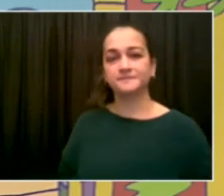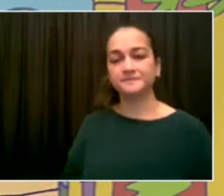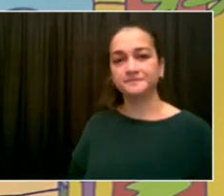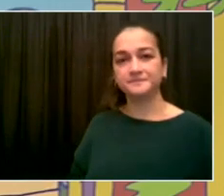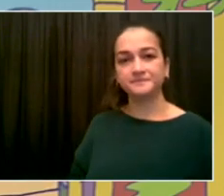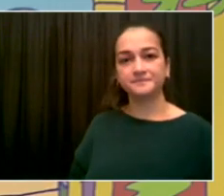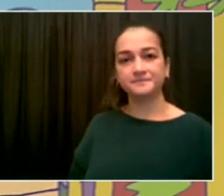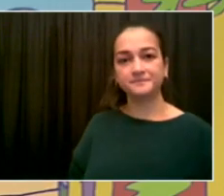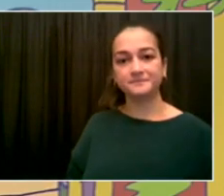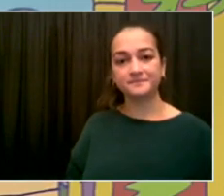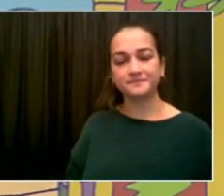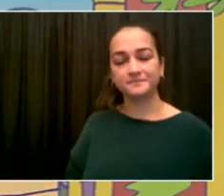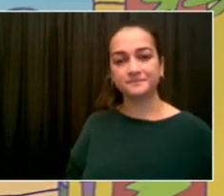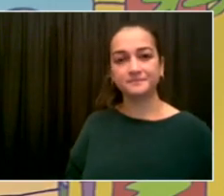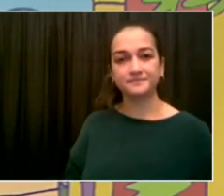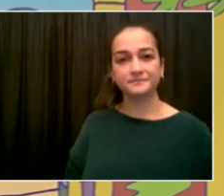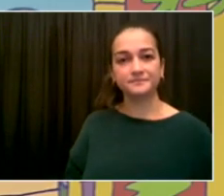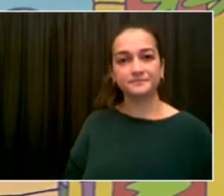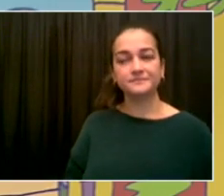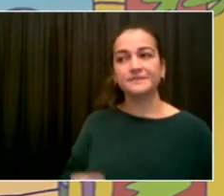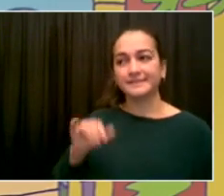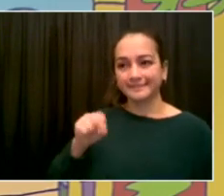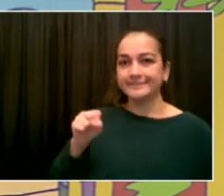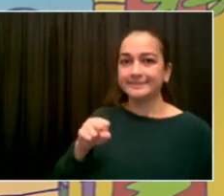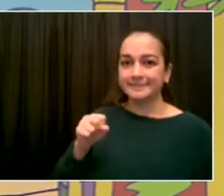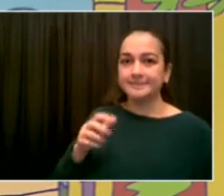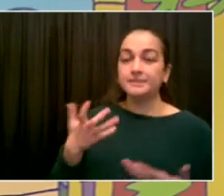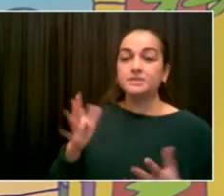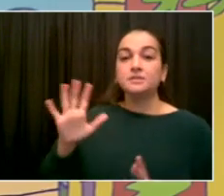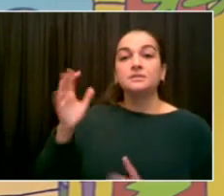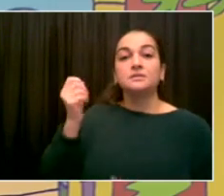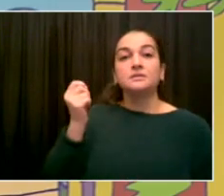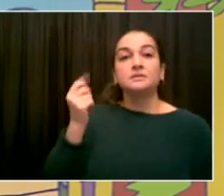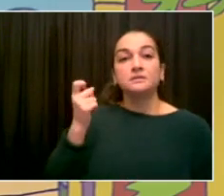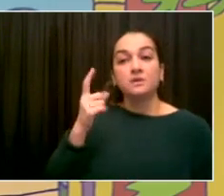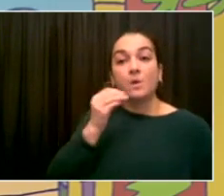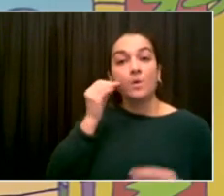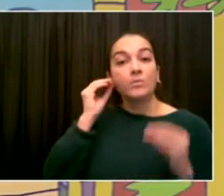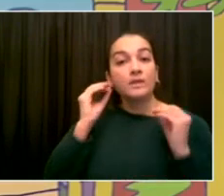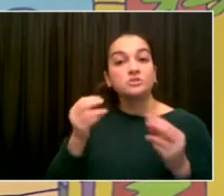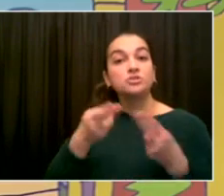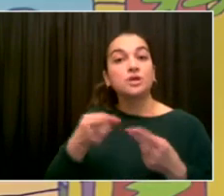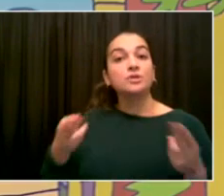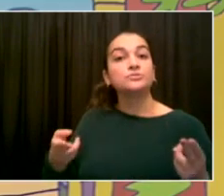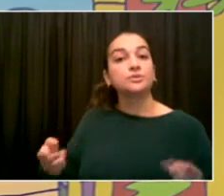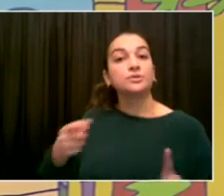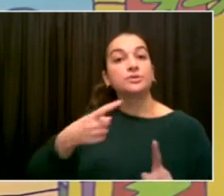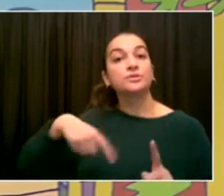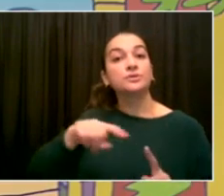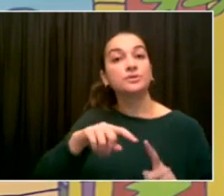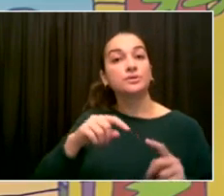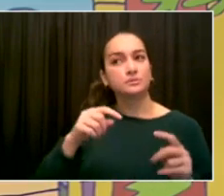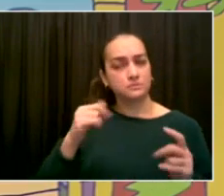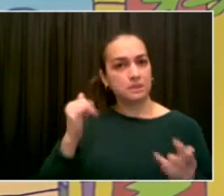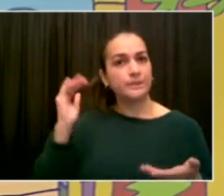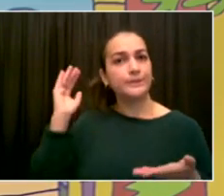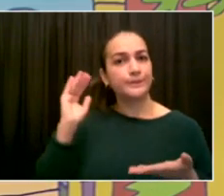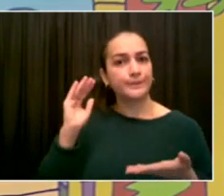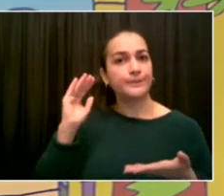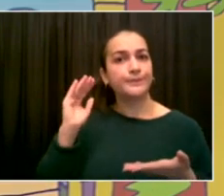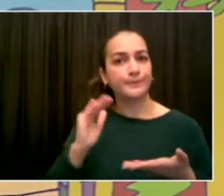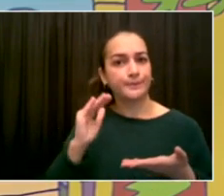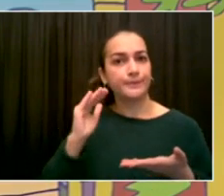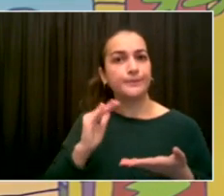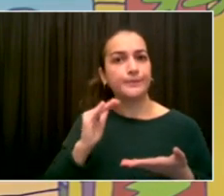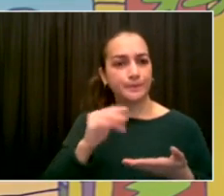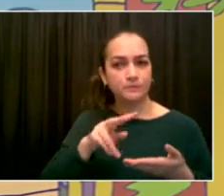shelter has now gone down substantially compared to when I took office. And the last I heard, Yehudit, was, and it's, look, let's be clear,